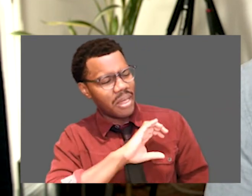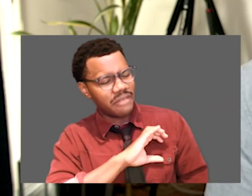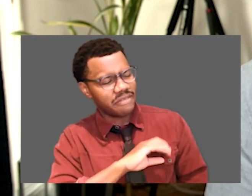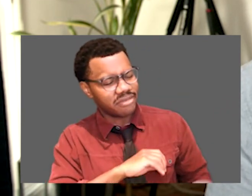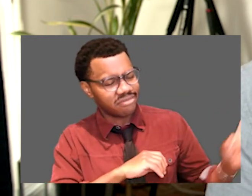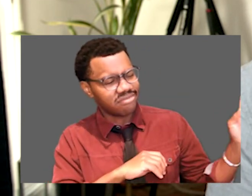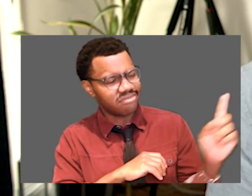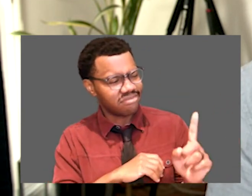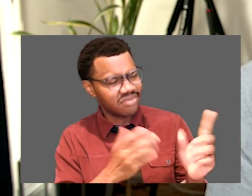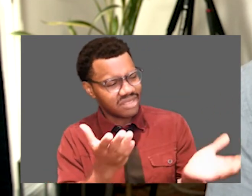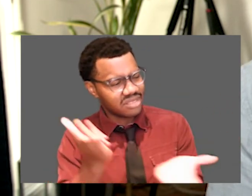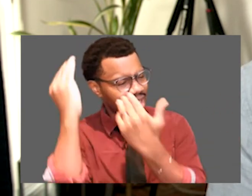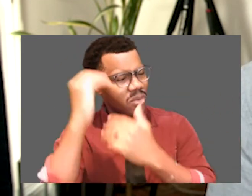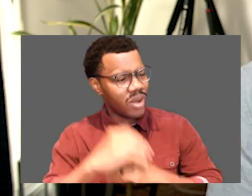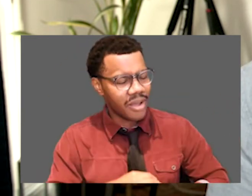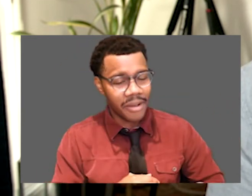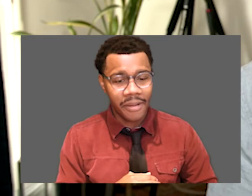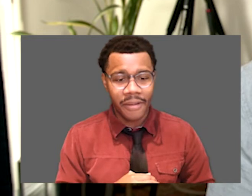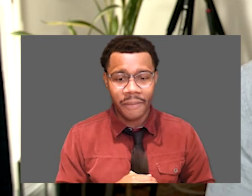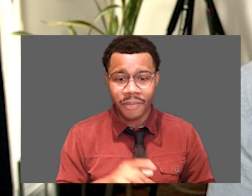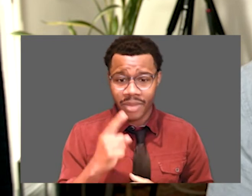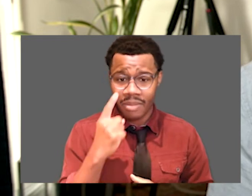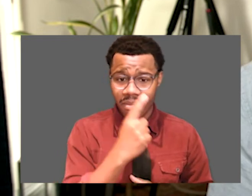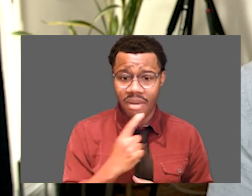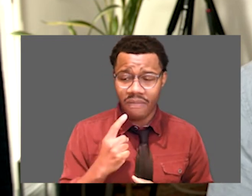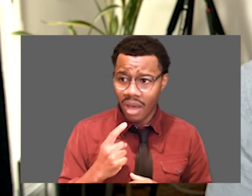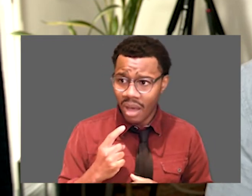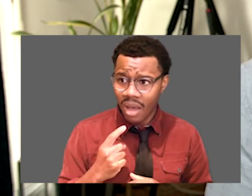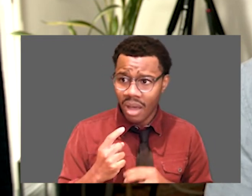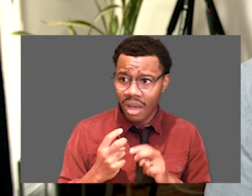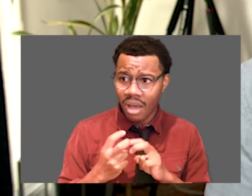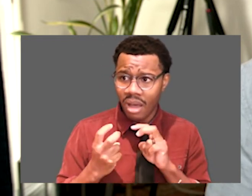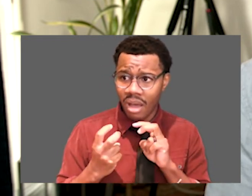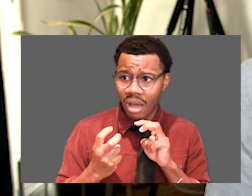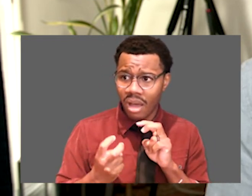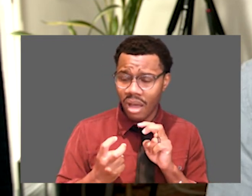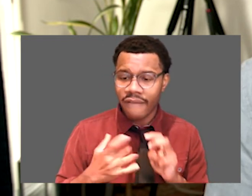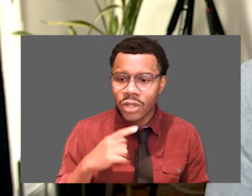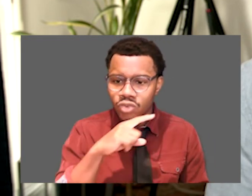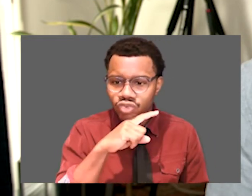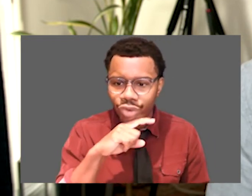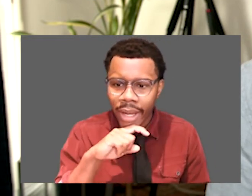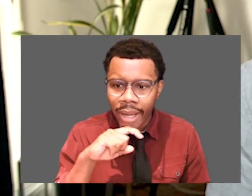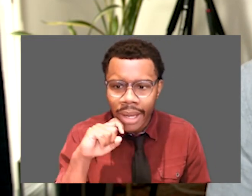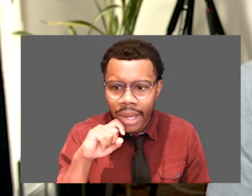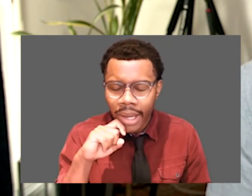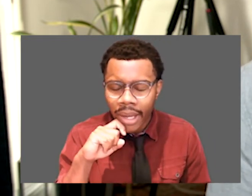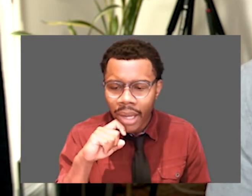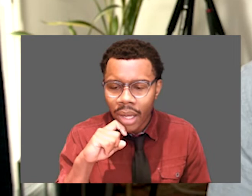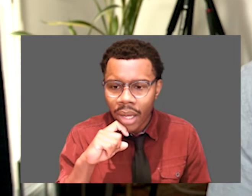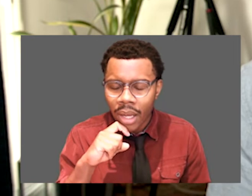Your mouth hangs partly open, quickly drying out. Your eyeballs ache from